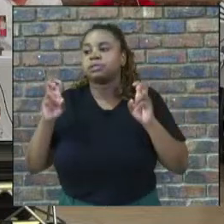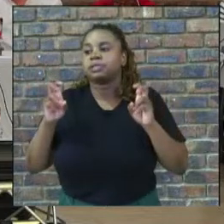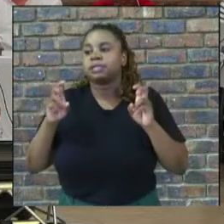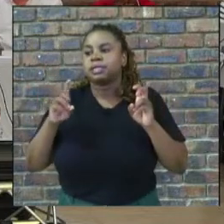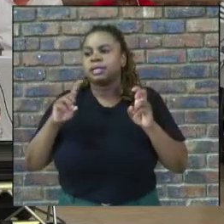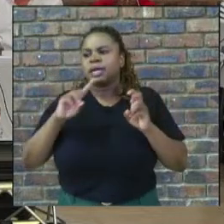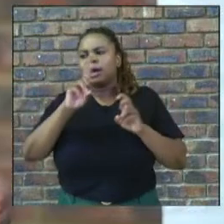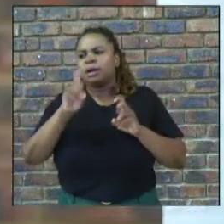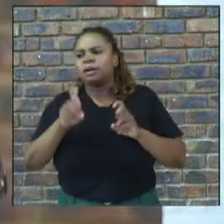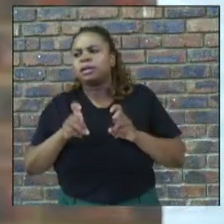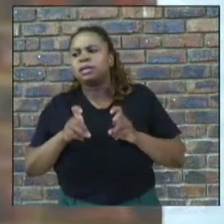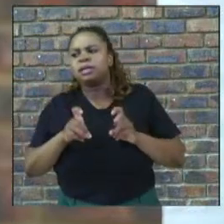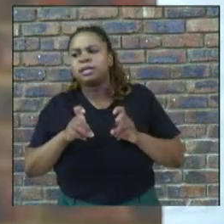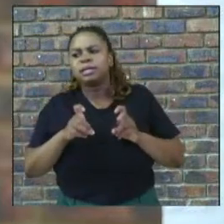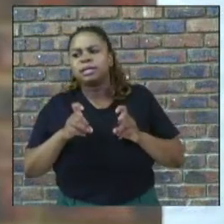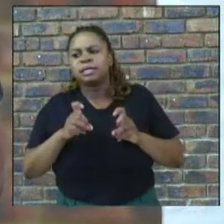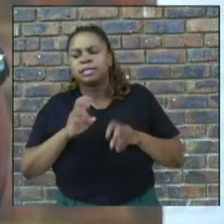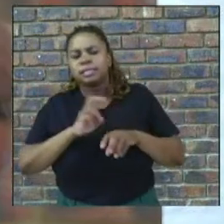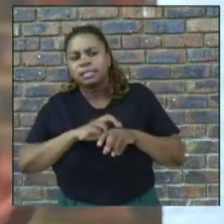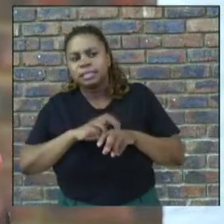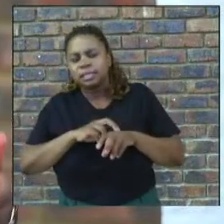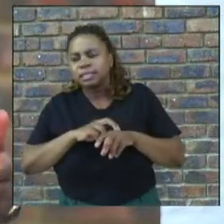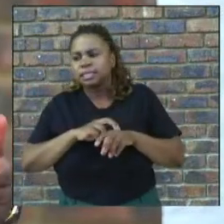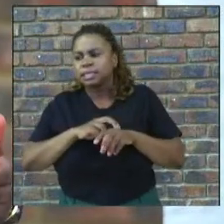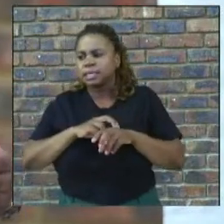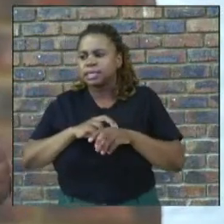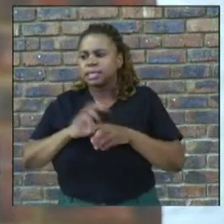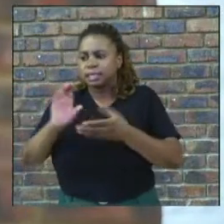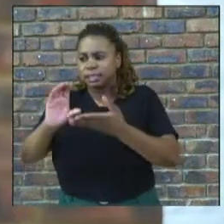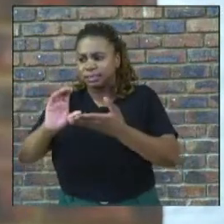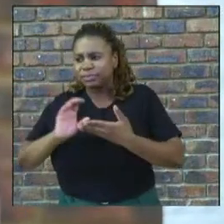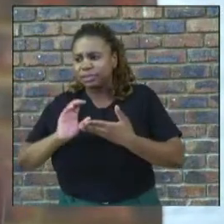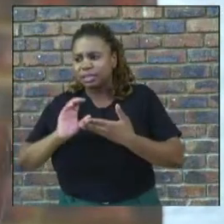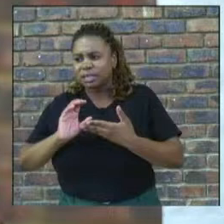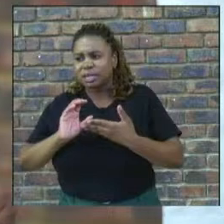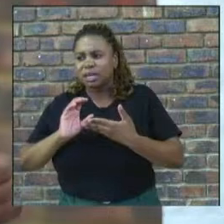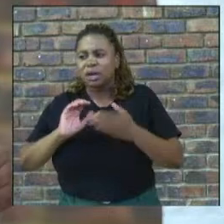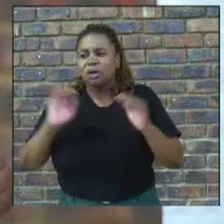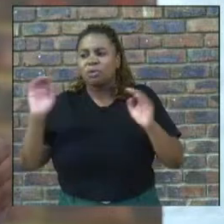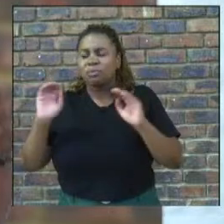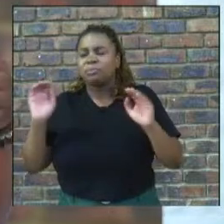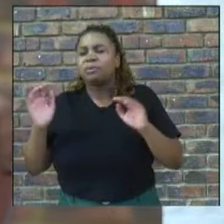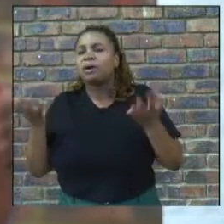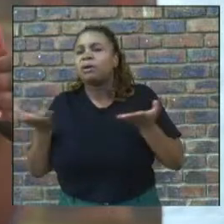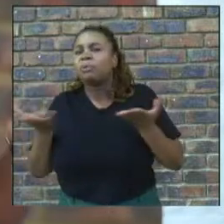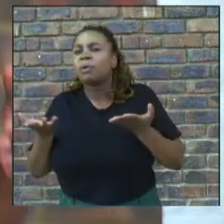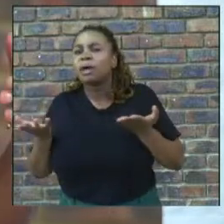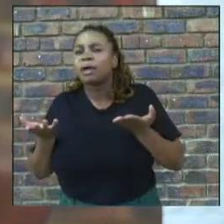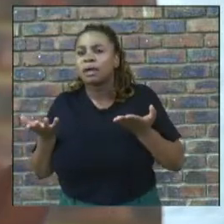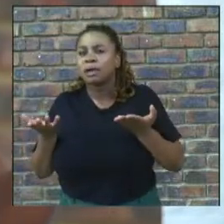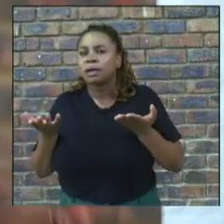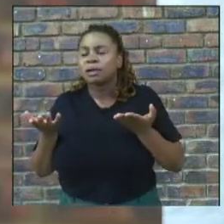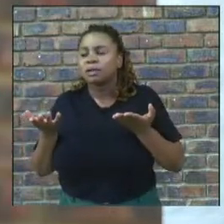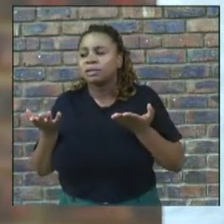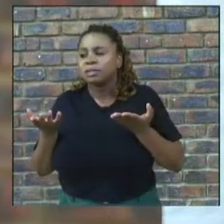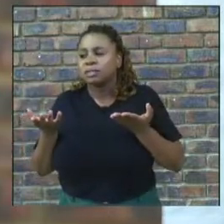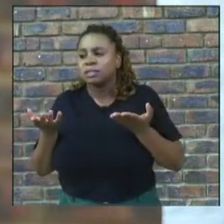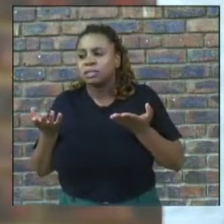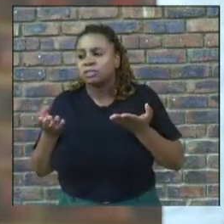where do I go? Which is a genuine question. Where do I go when I want to access